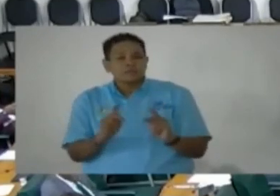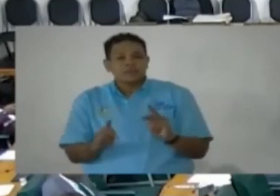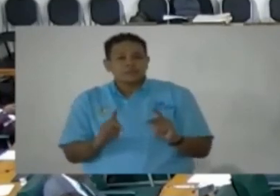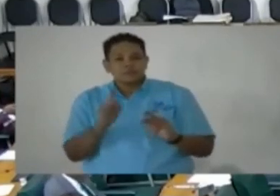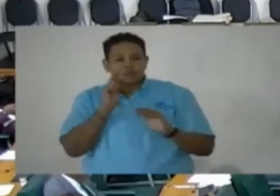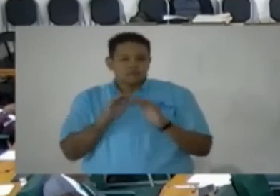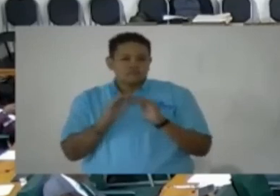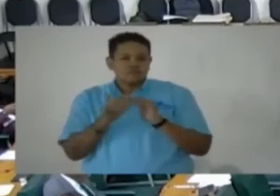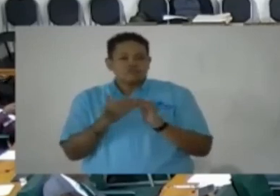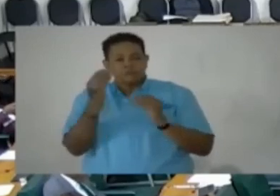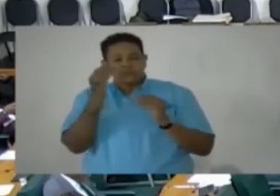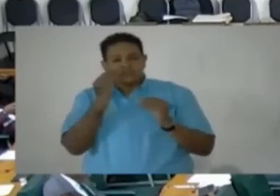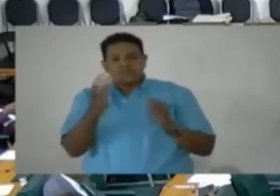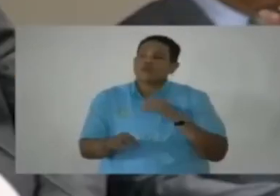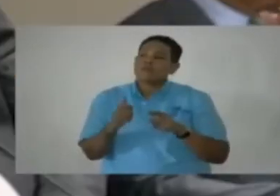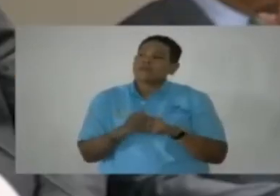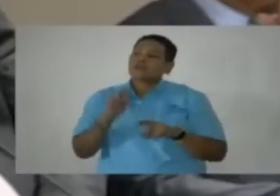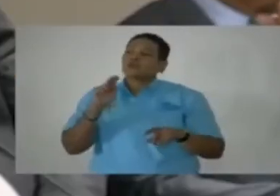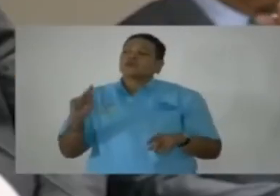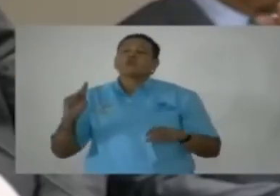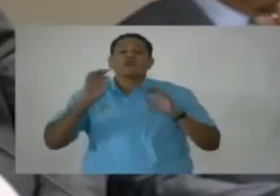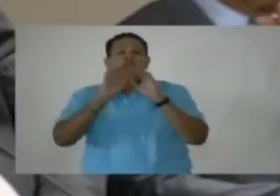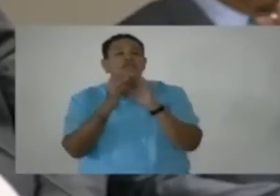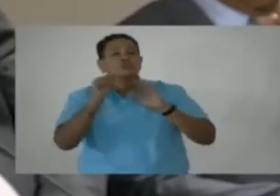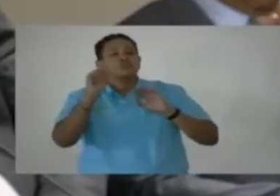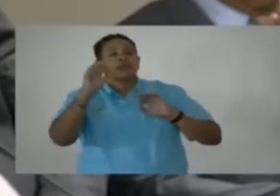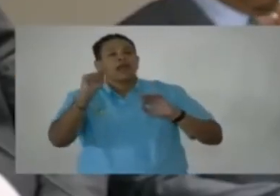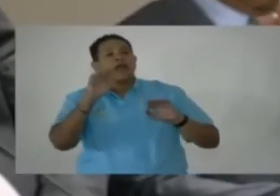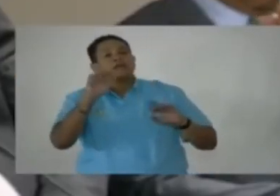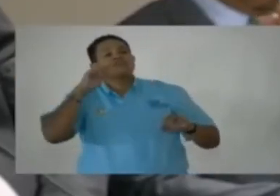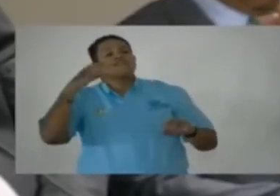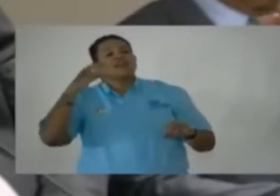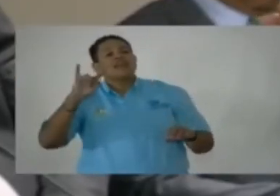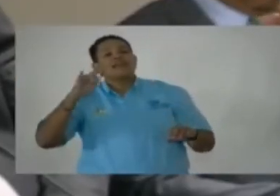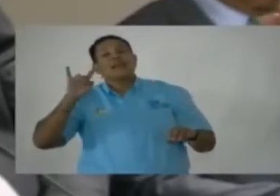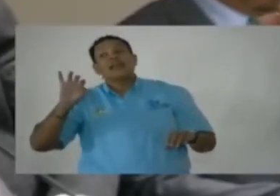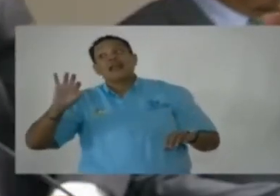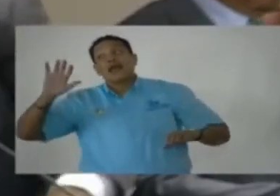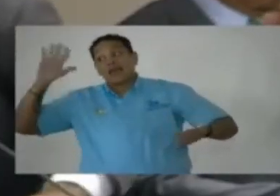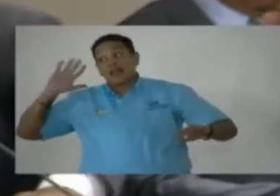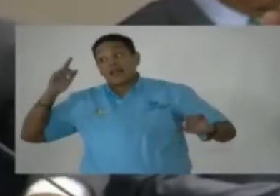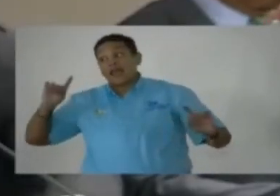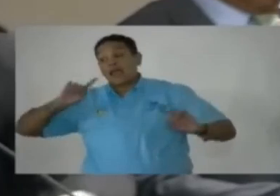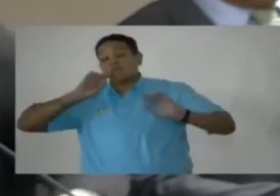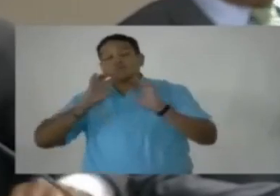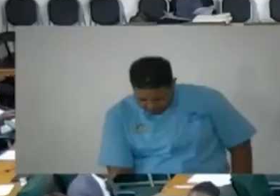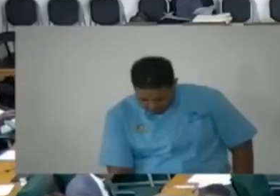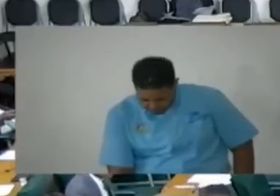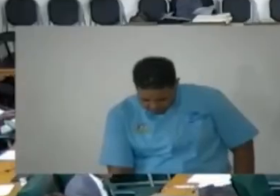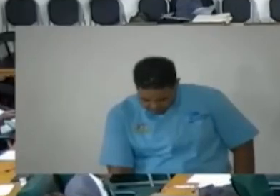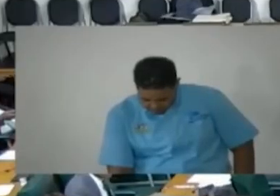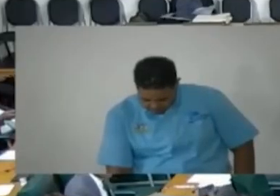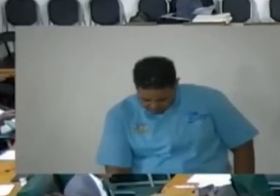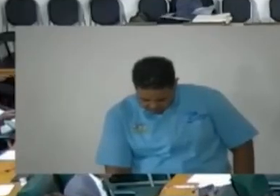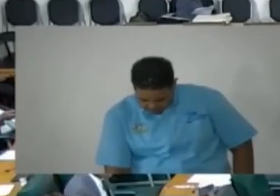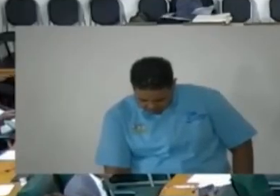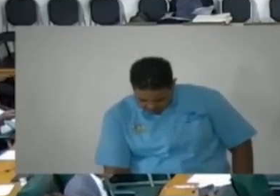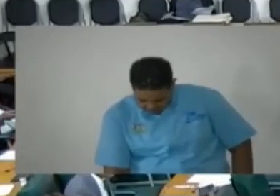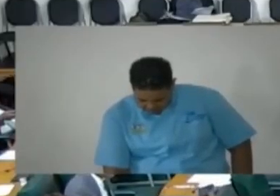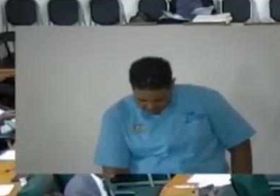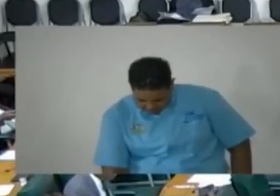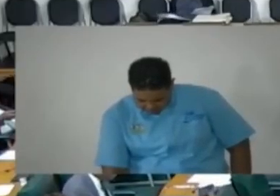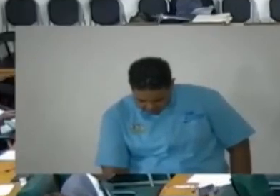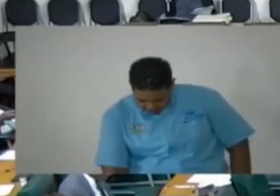on May 2024. Minister of Legal and Constitutional Affairs, Marlene Malahu Fort, says the aim is to retain